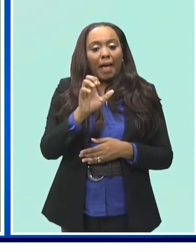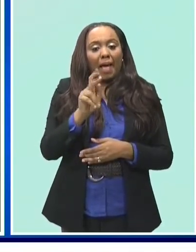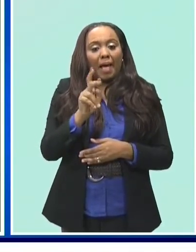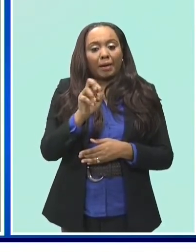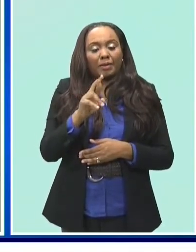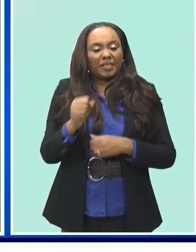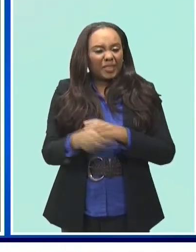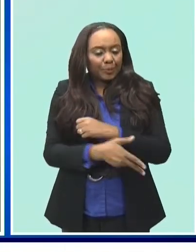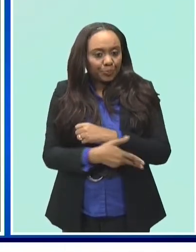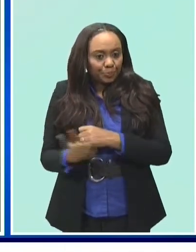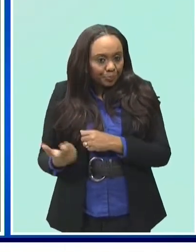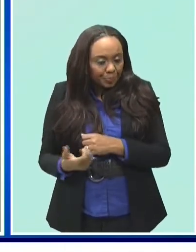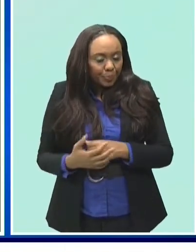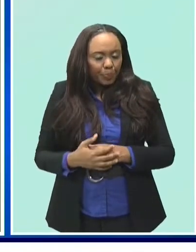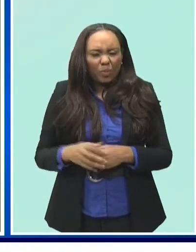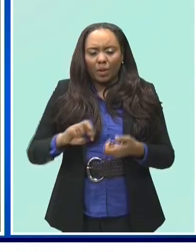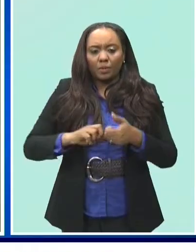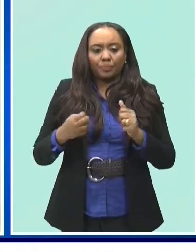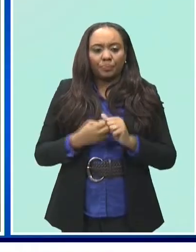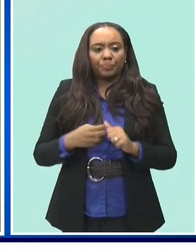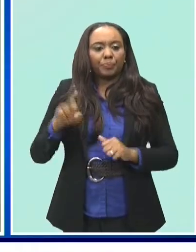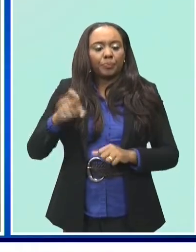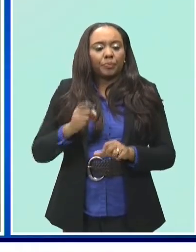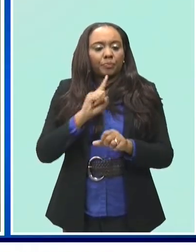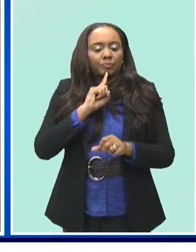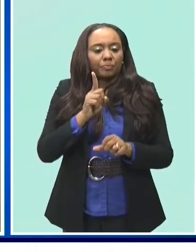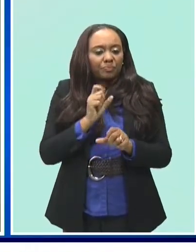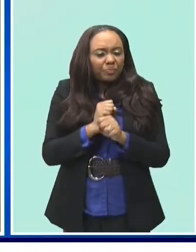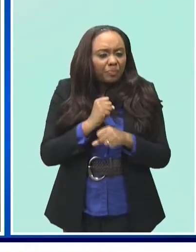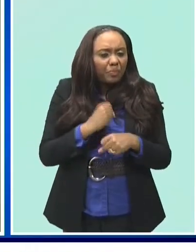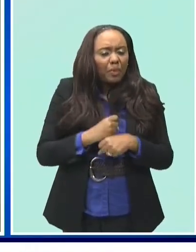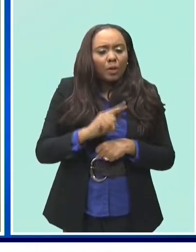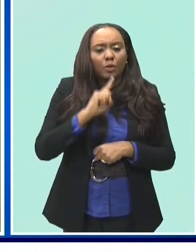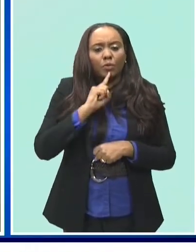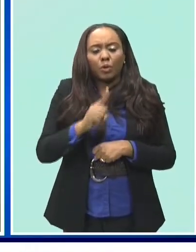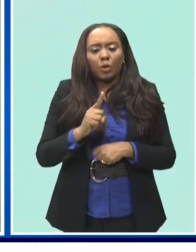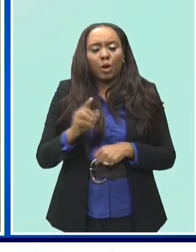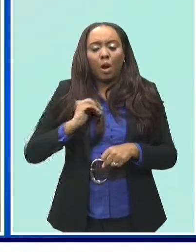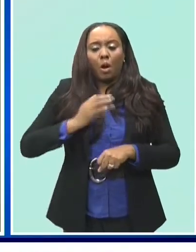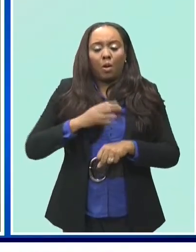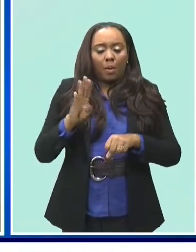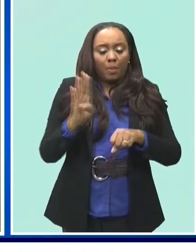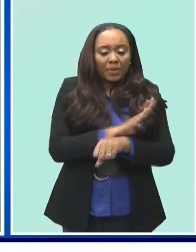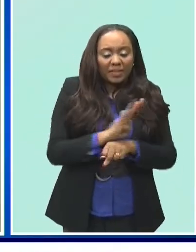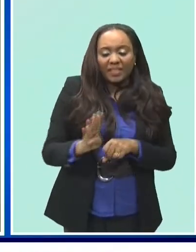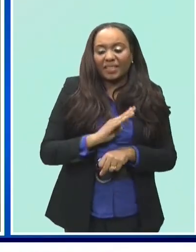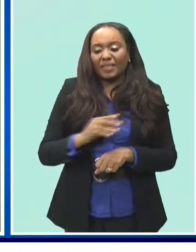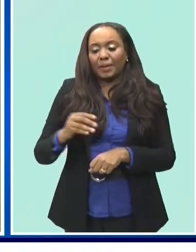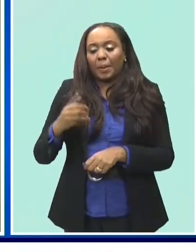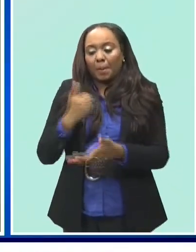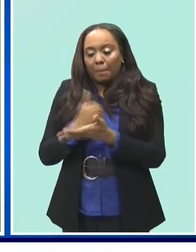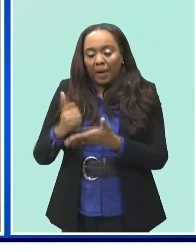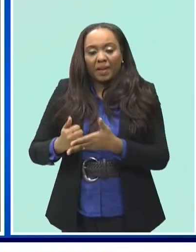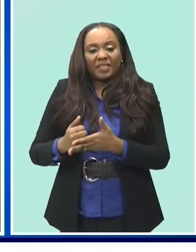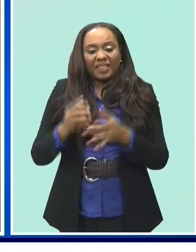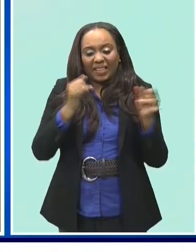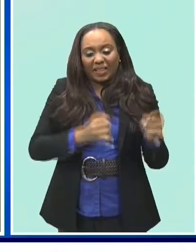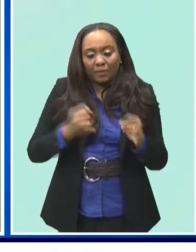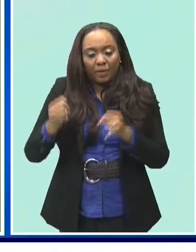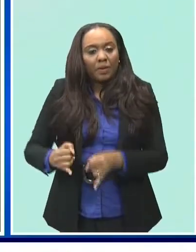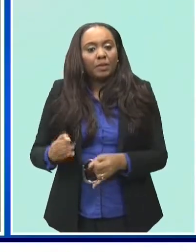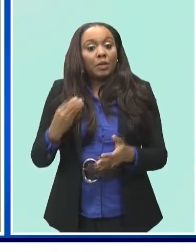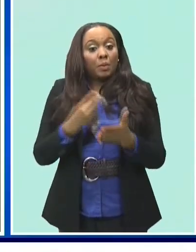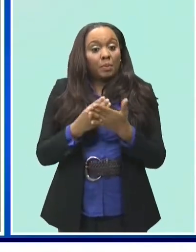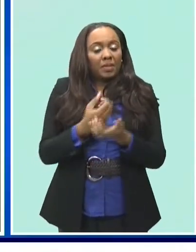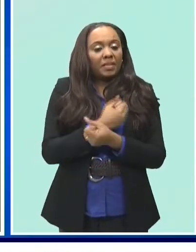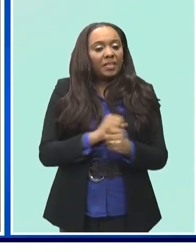And that's a problem. So we need to secure our businesses, our banks, and individually, as we just mentioned,